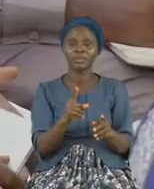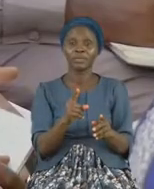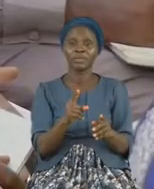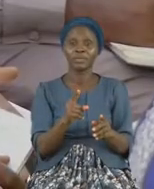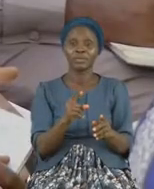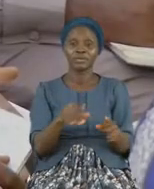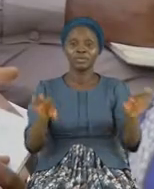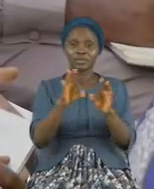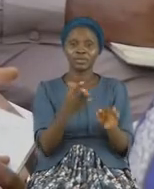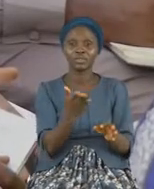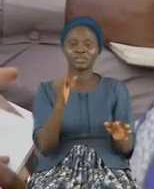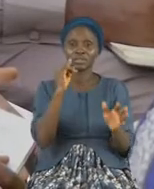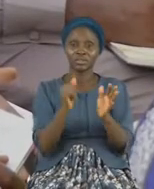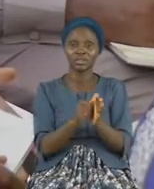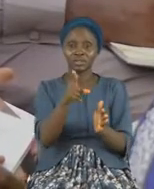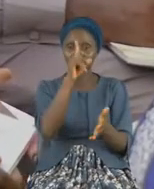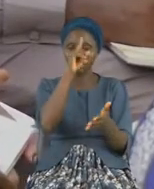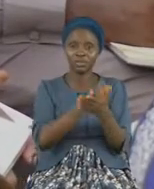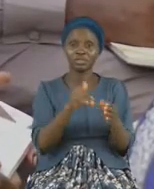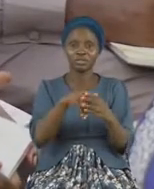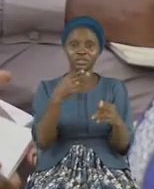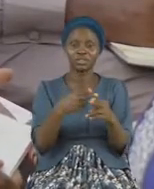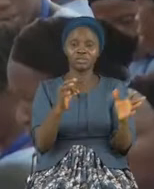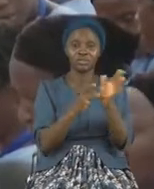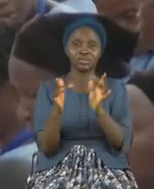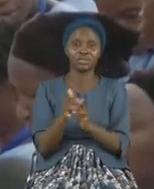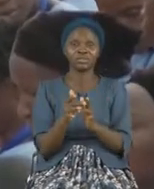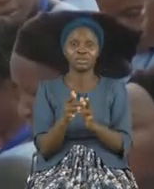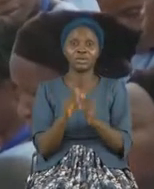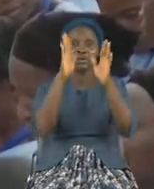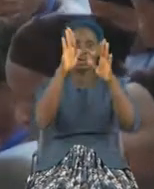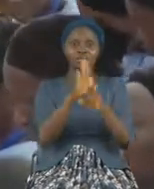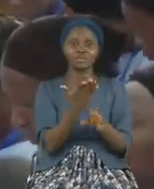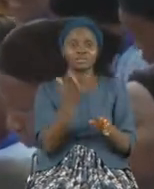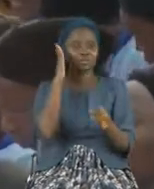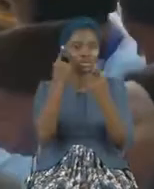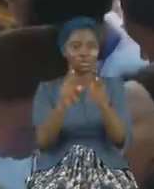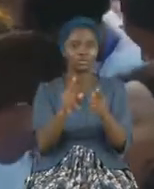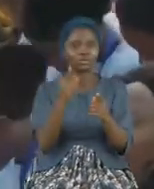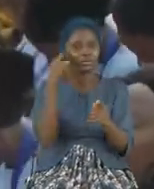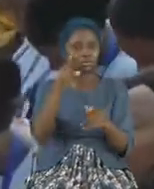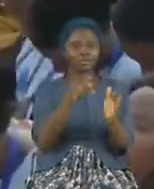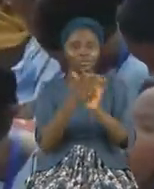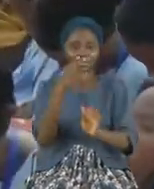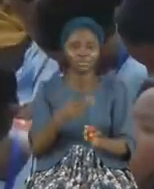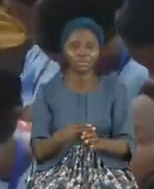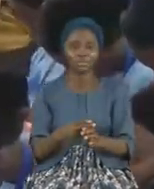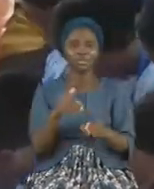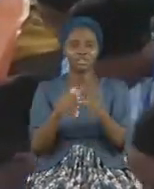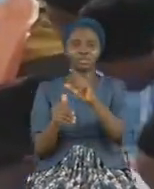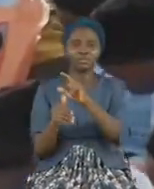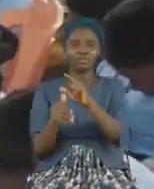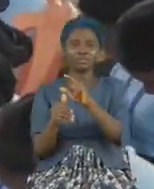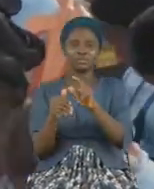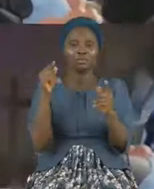Jesus, wonderful things will happen through you in Jesus' name. I'm coming to number three now. Number three is deliverance